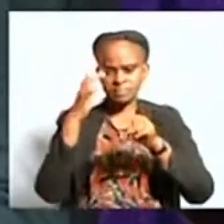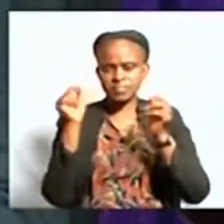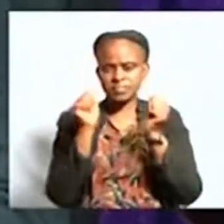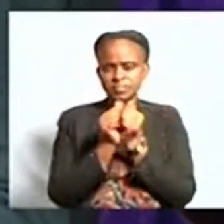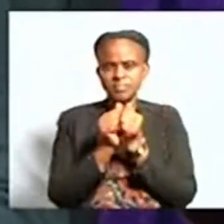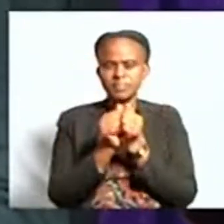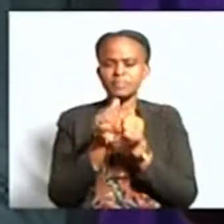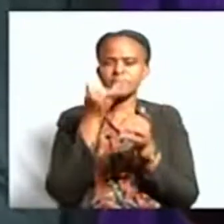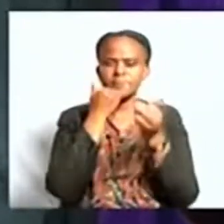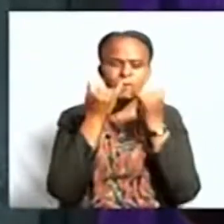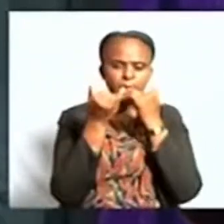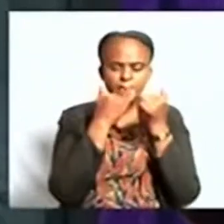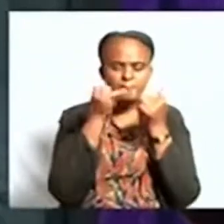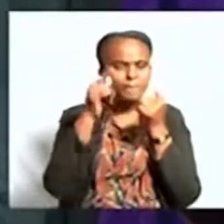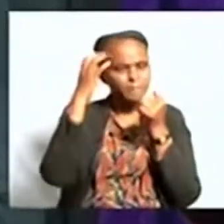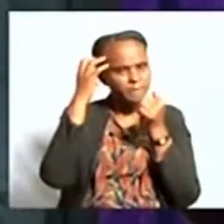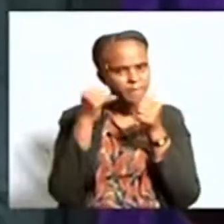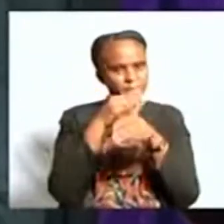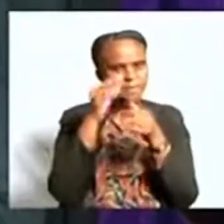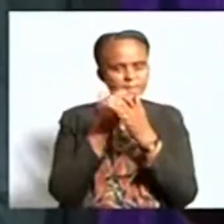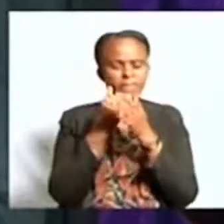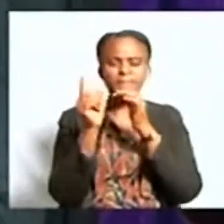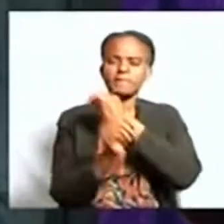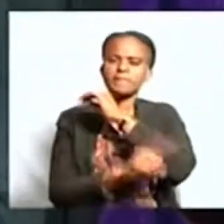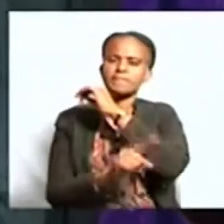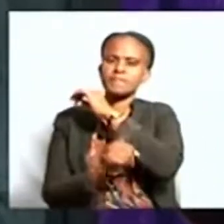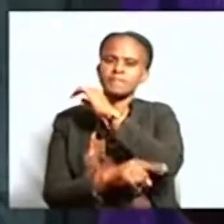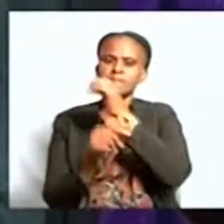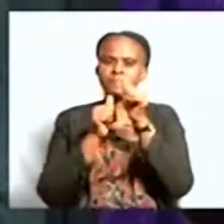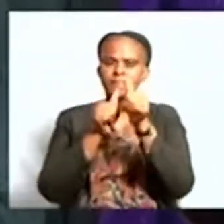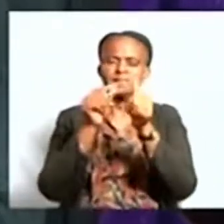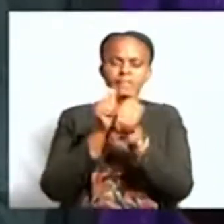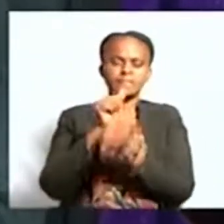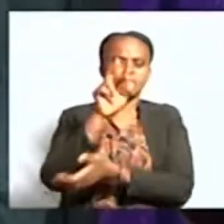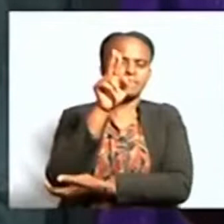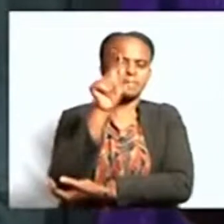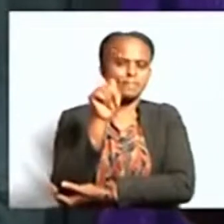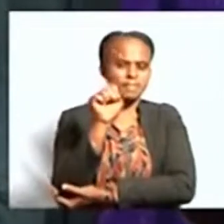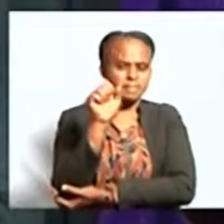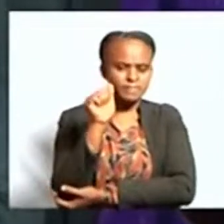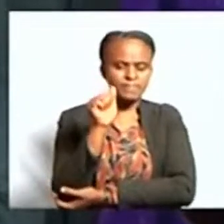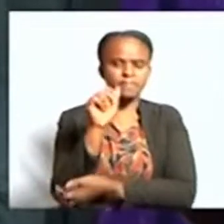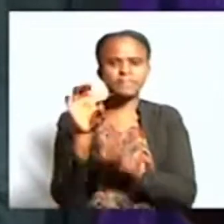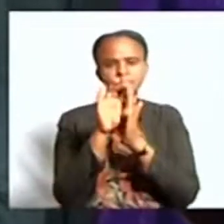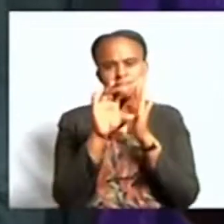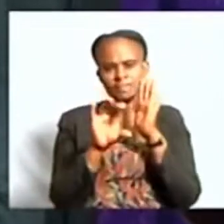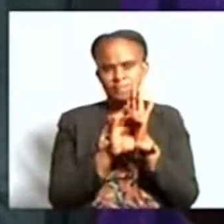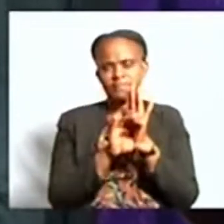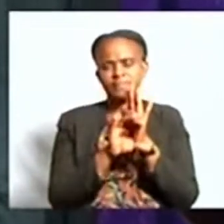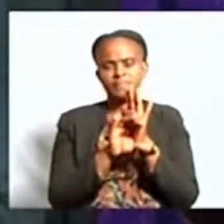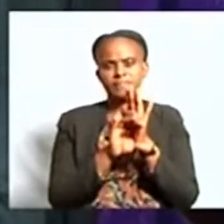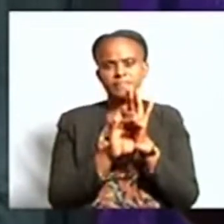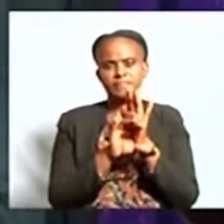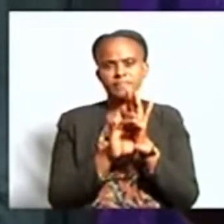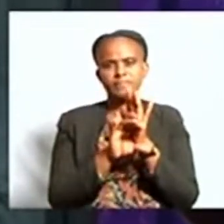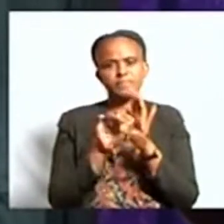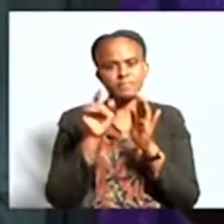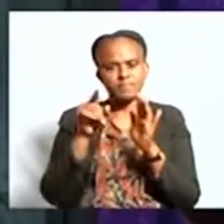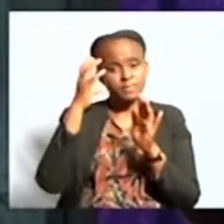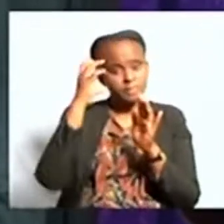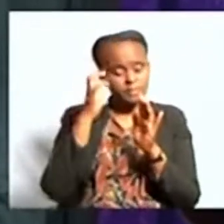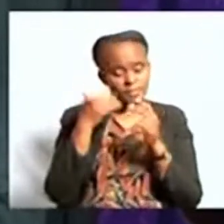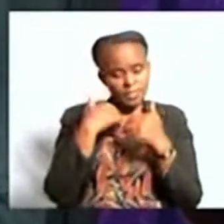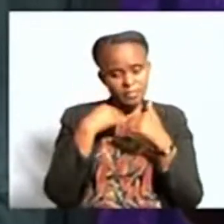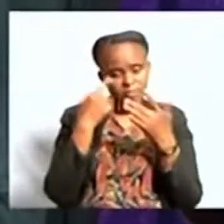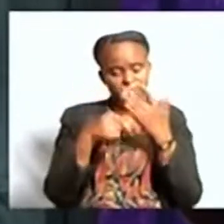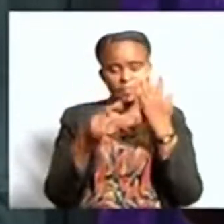erring officer were disciplined in line with the RTSA grievance and disciplinary code. The erring officer has since